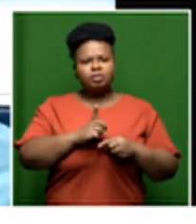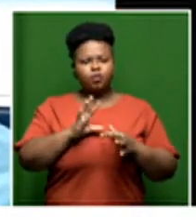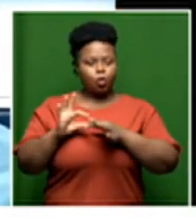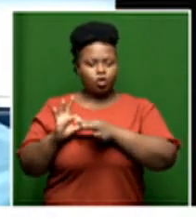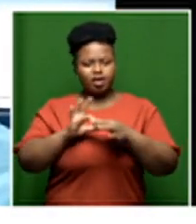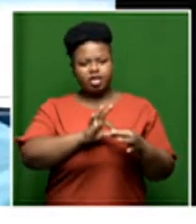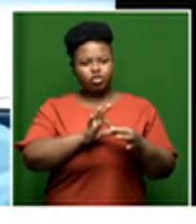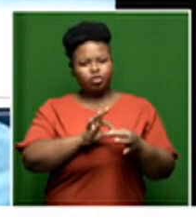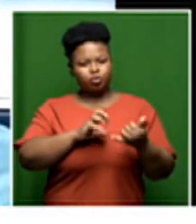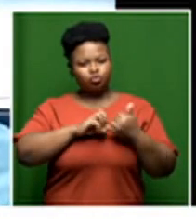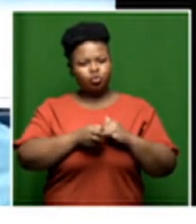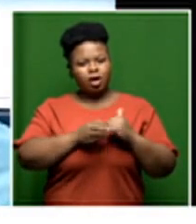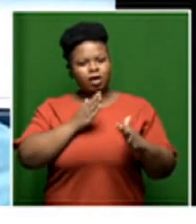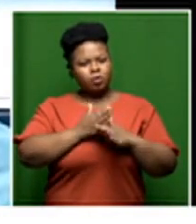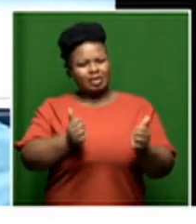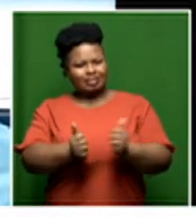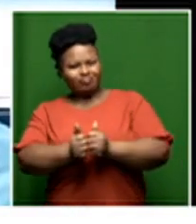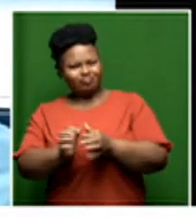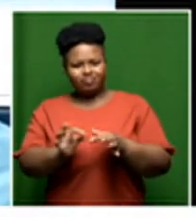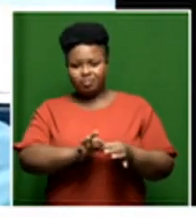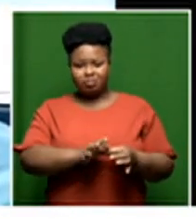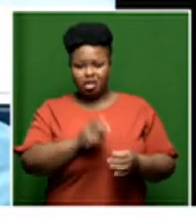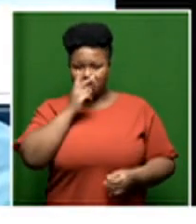relationships. Seems like it's going